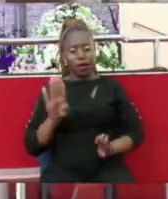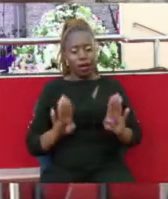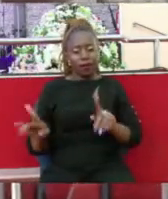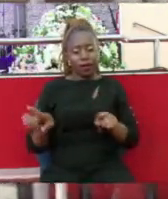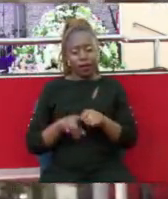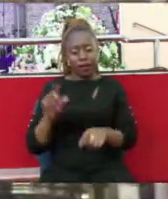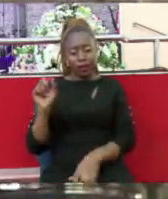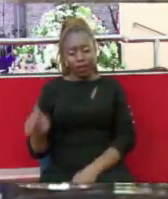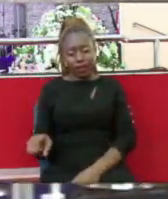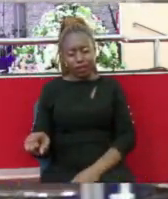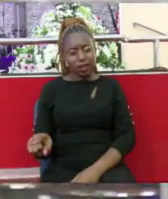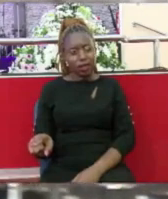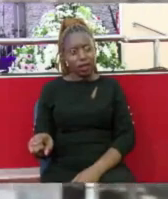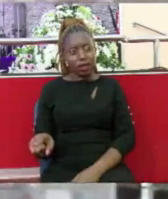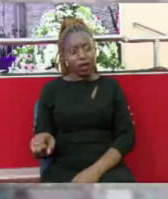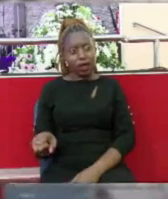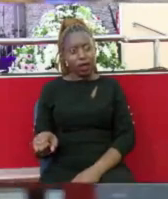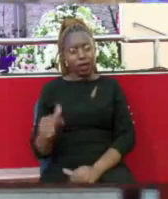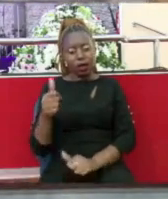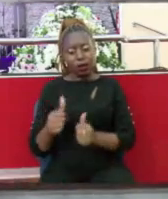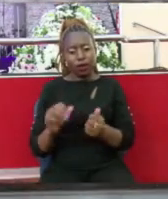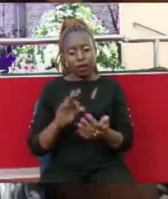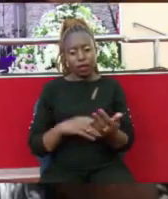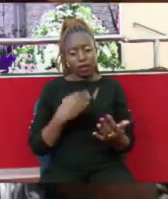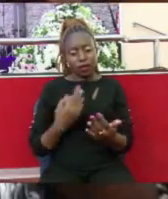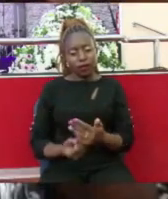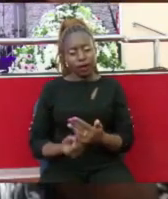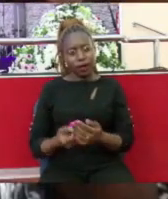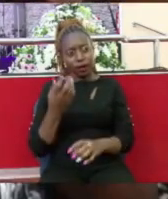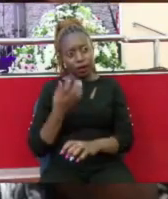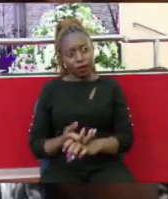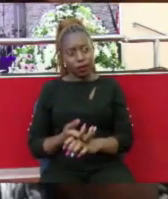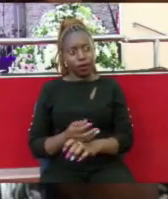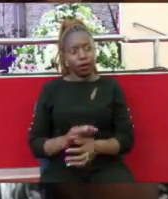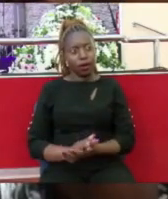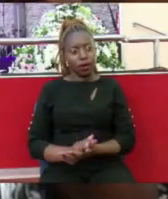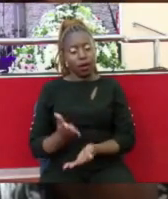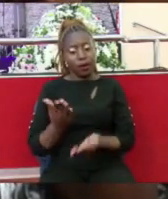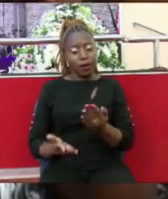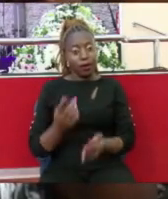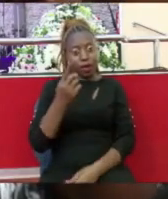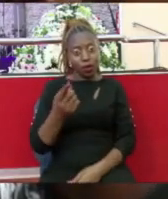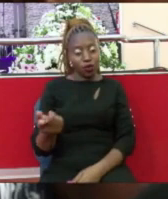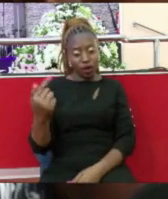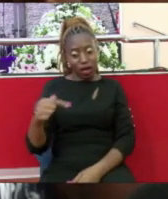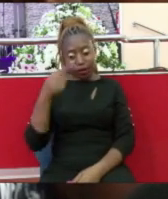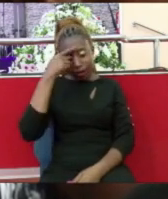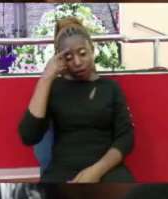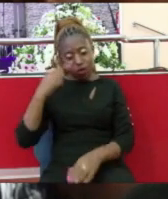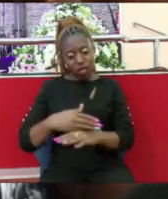ile mbegu iliyoanguka njiani. You are here because uko hapa kwa sababu. You came because it is Cornerstone Sunday. Unakuja kwa sababu ni siku ya Cornerstone.